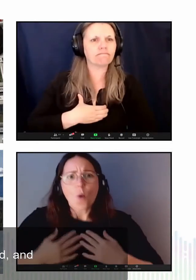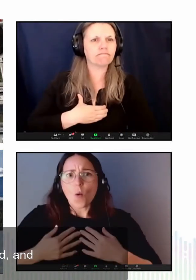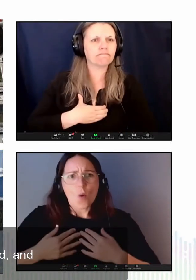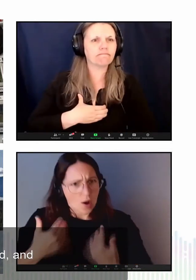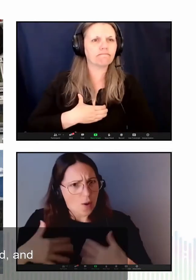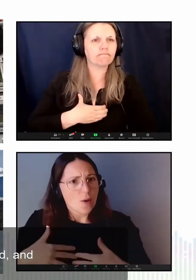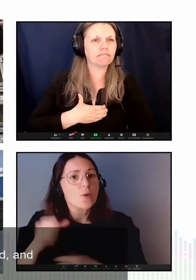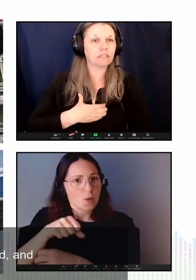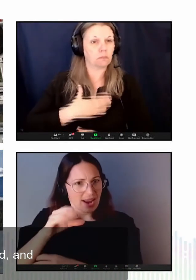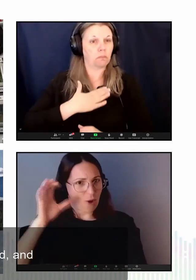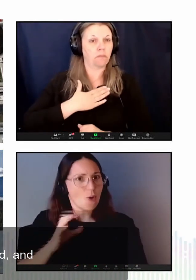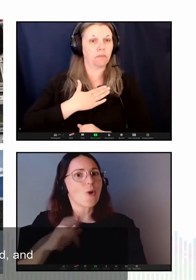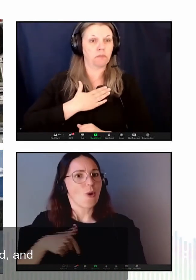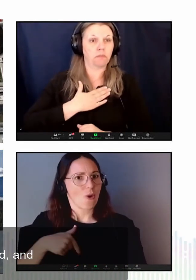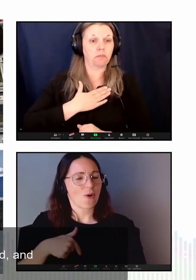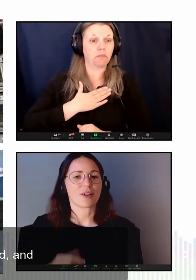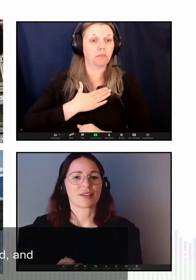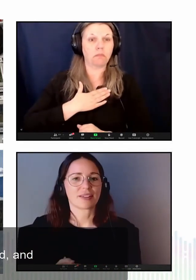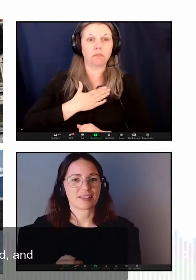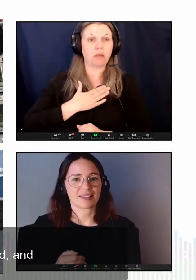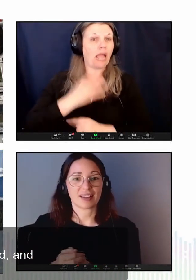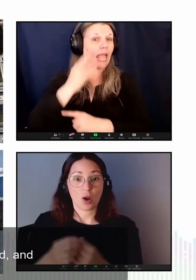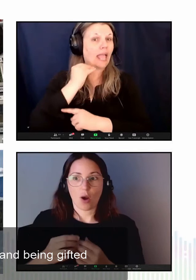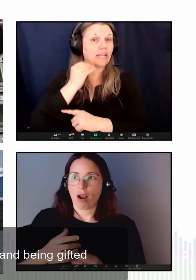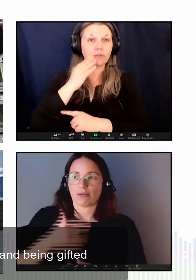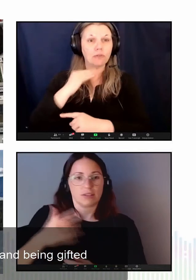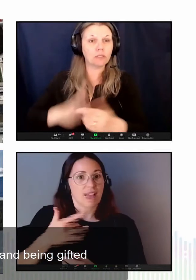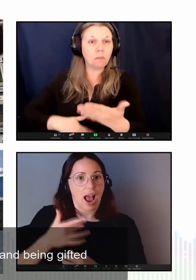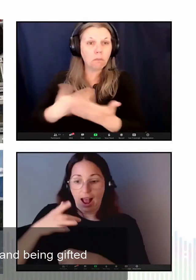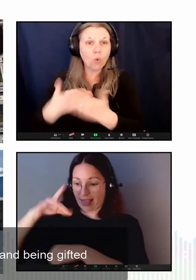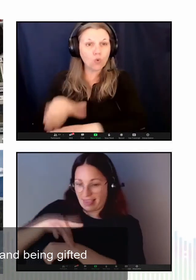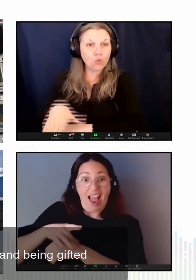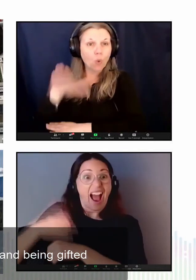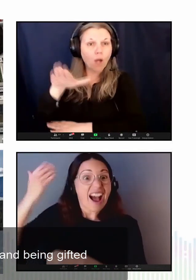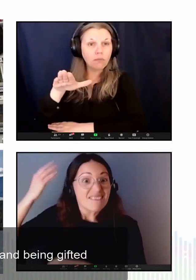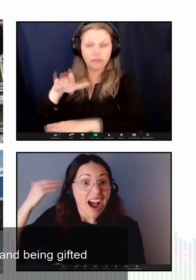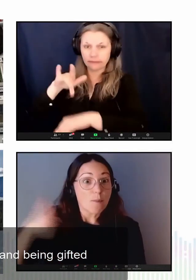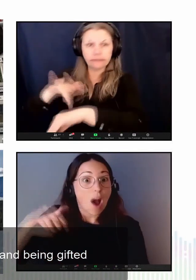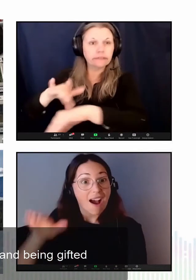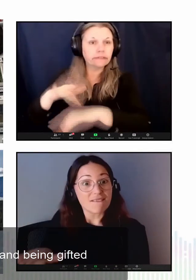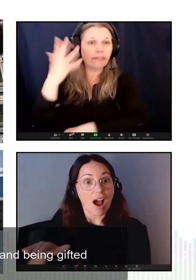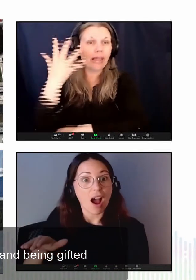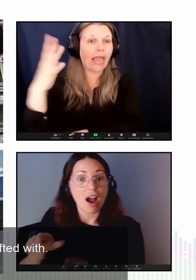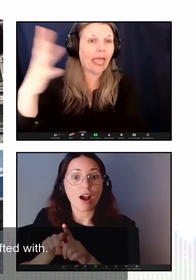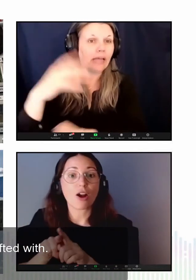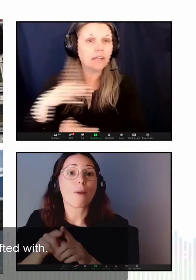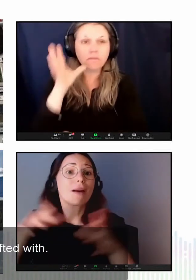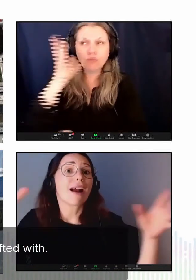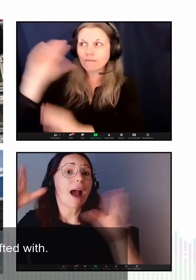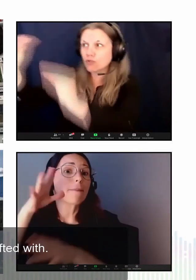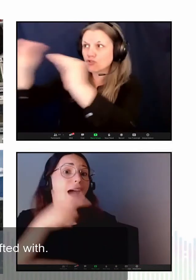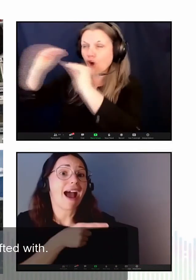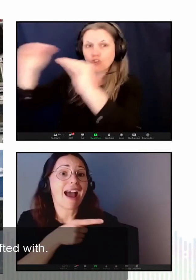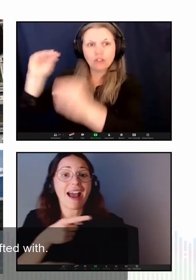window was being on the land when I was a child and learning my language from my grandmother and being gifted all